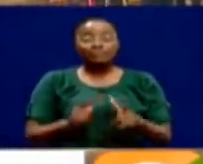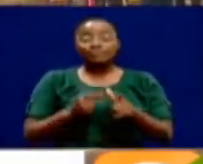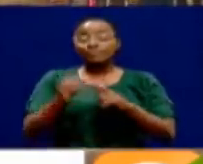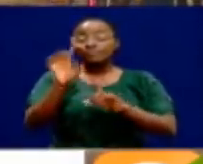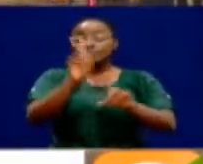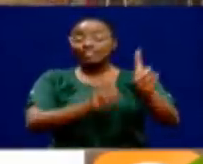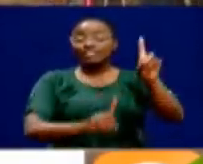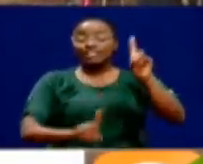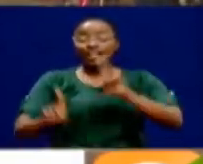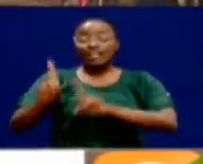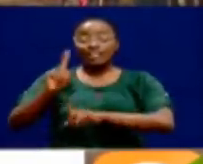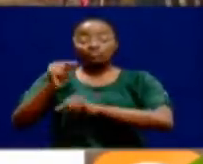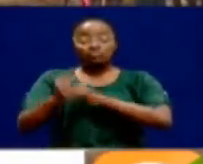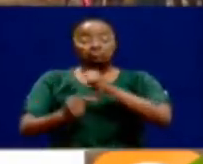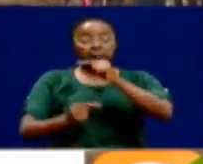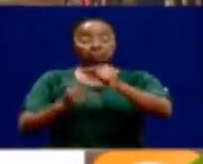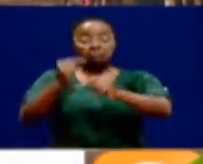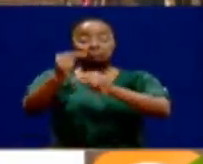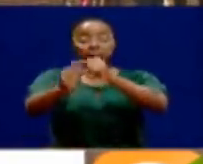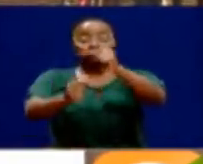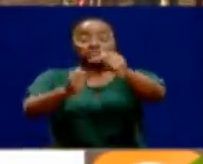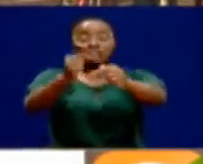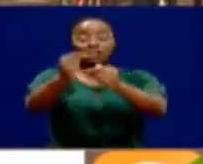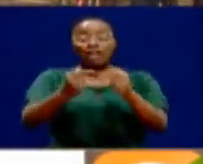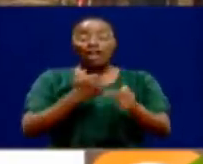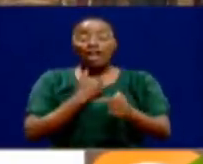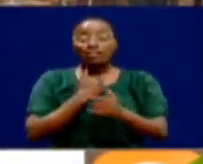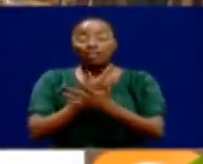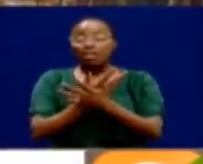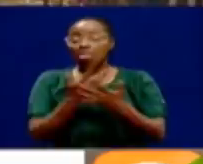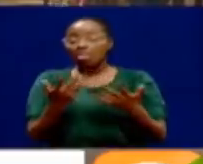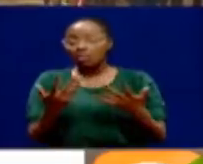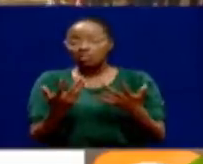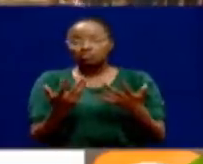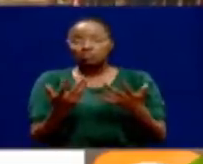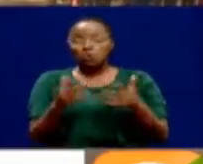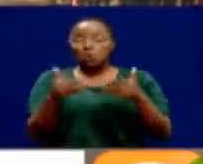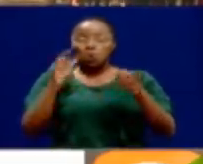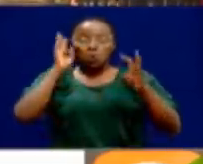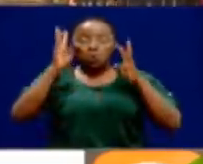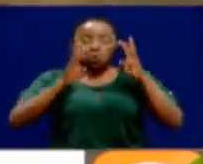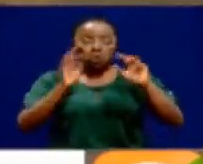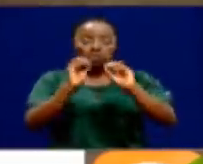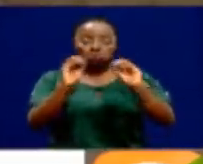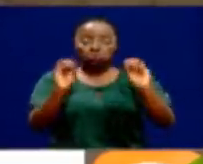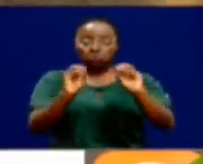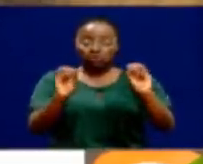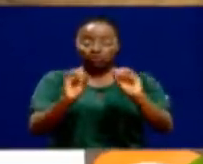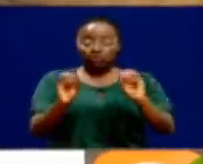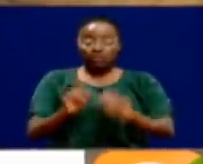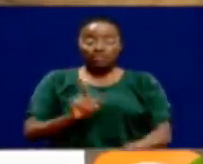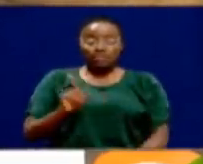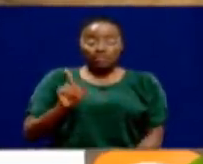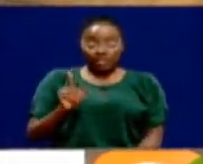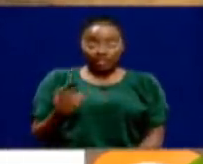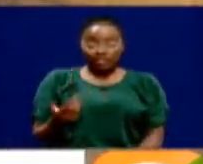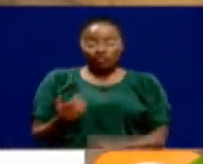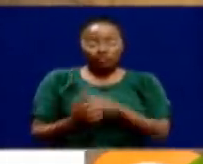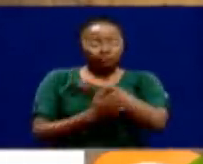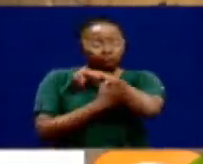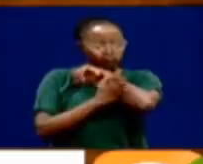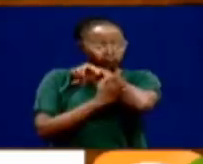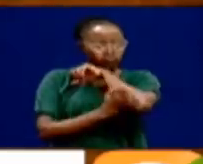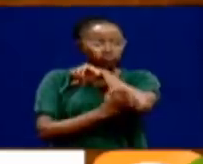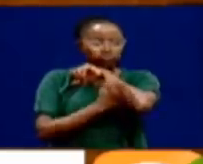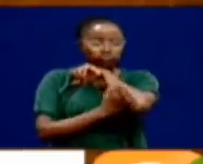And the dancing continued without any inhibitions or worries. Theirs is a